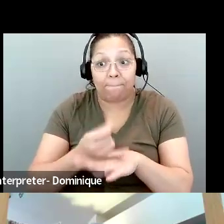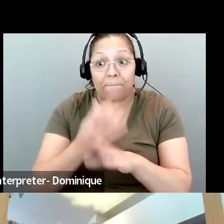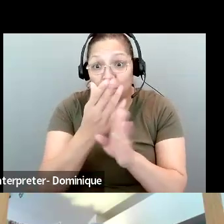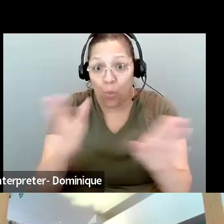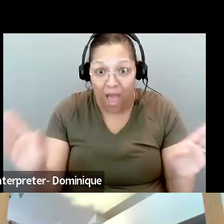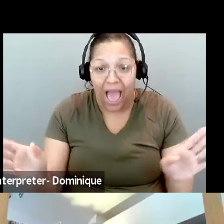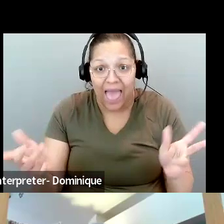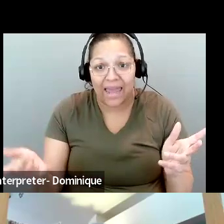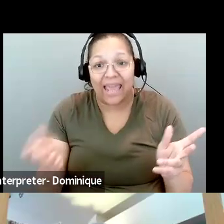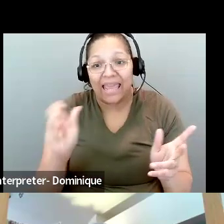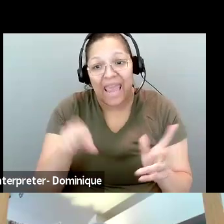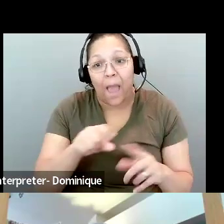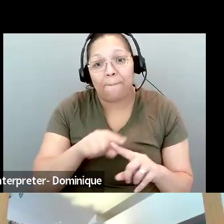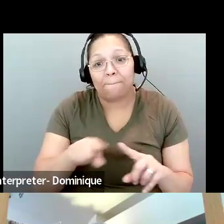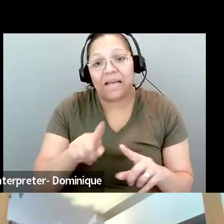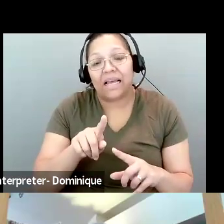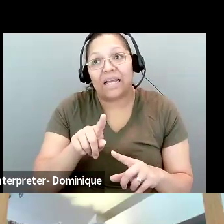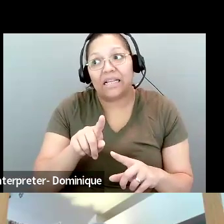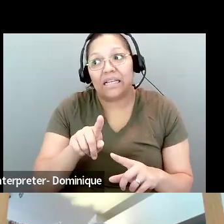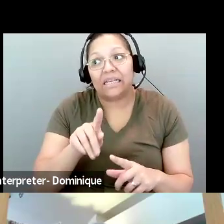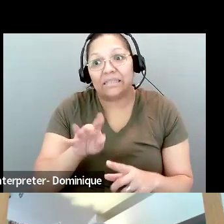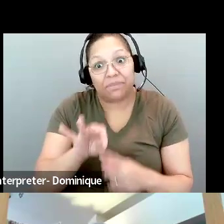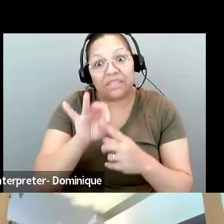with the students with disabilities. So,